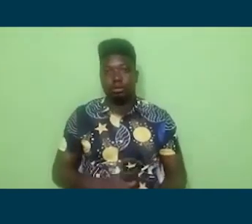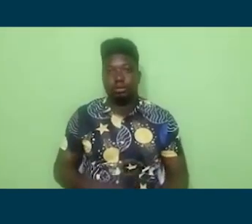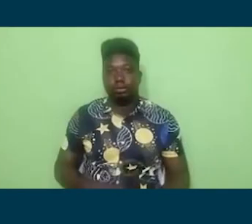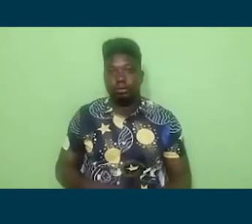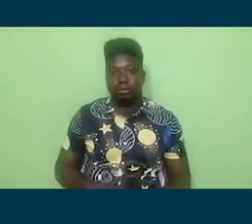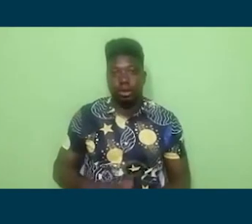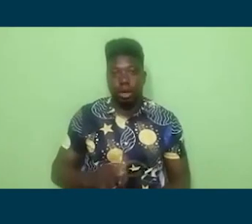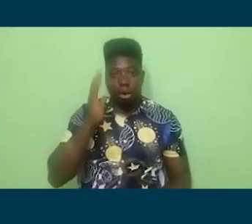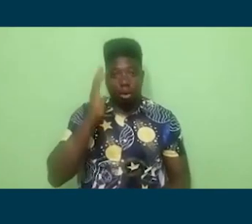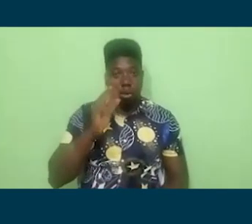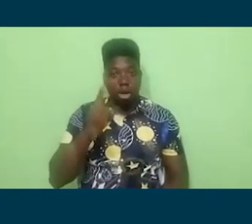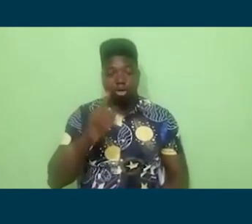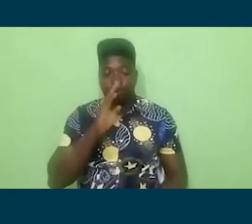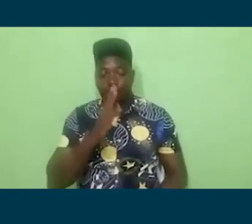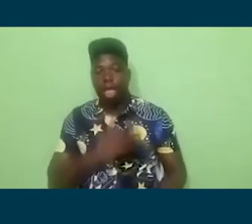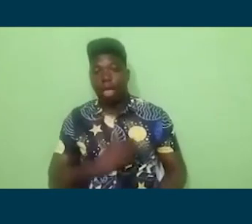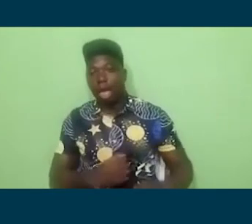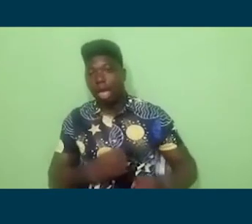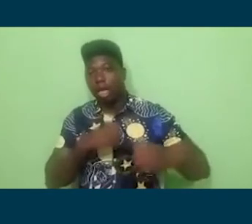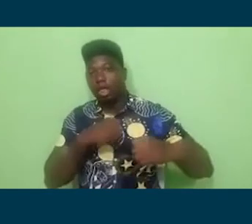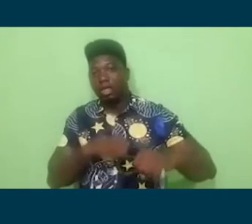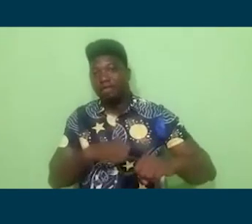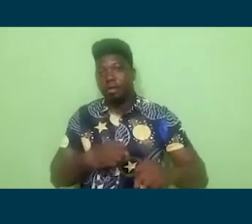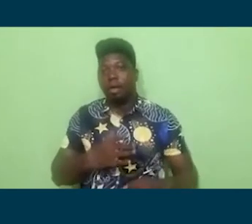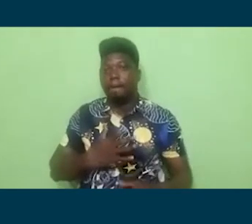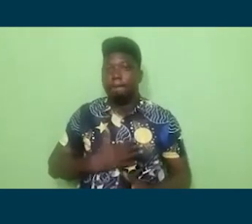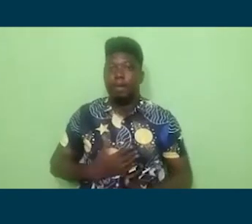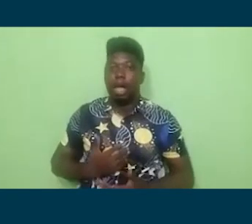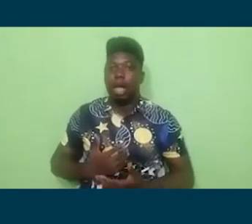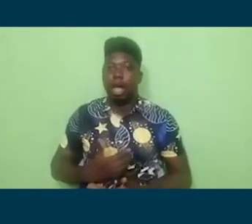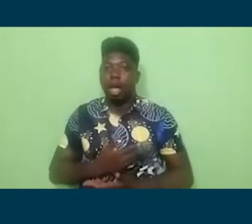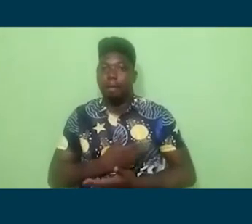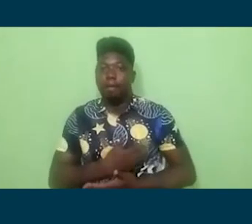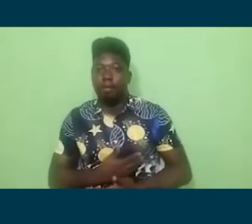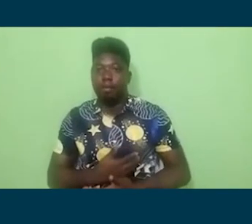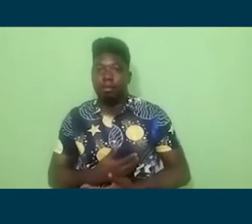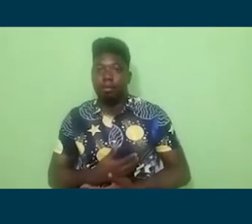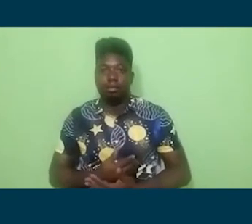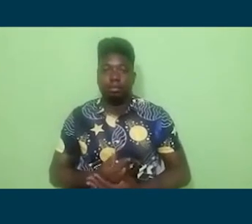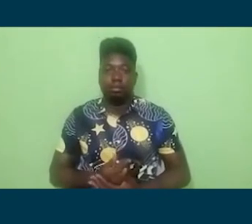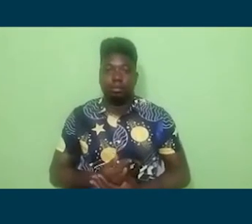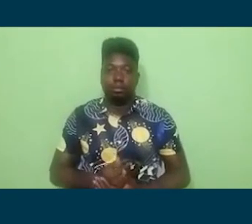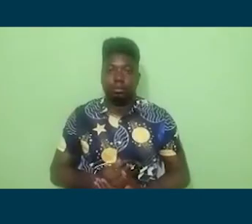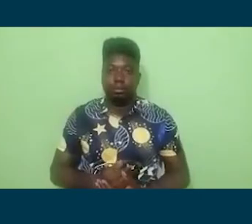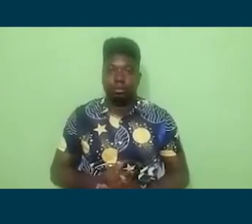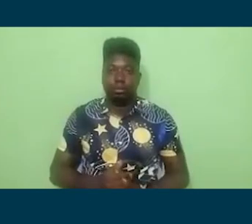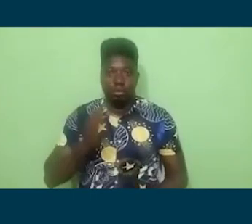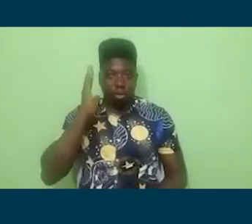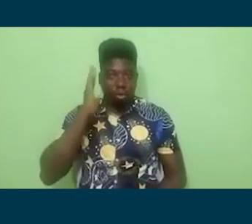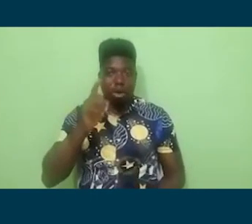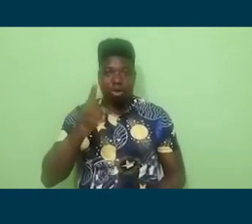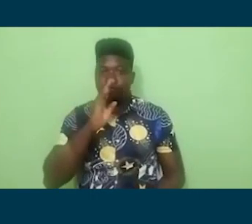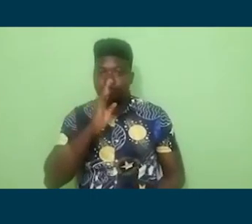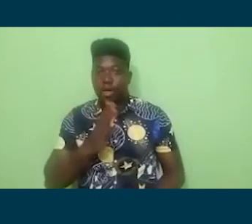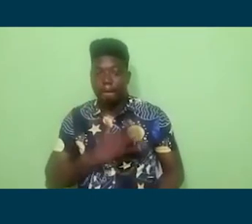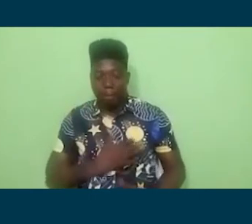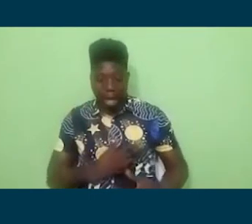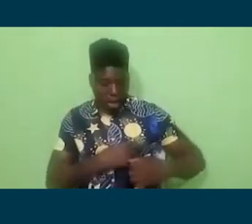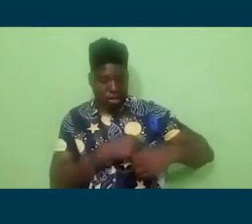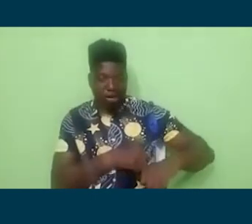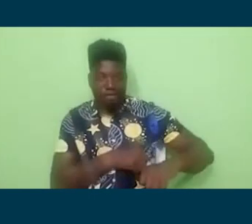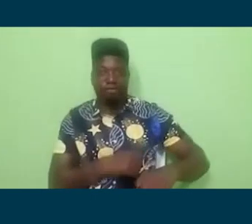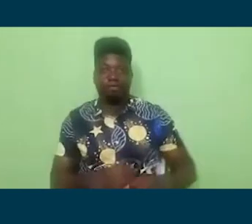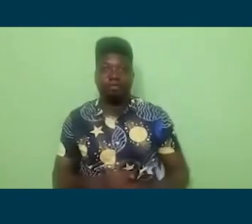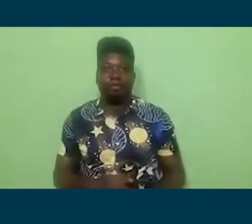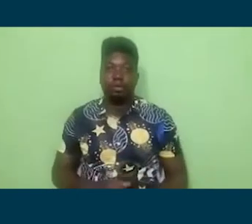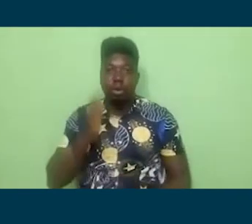my refuge? My haven in the storm. No, just the same line. Will you be my refuge?